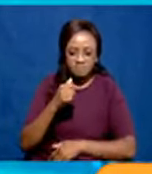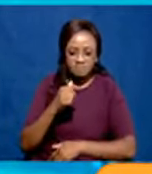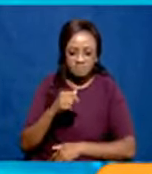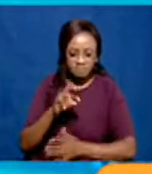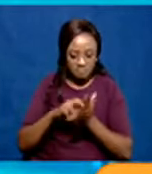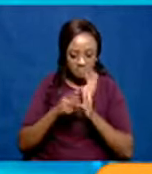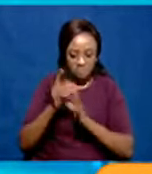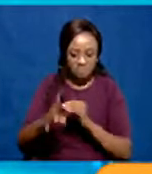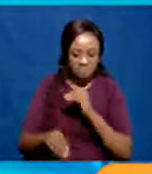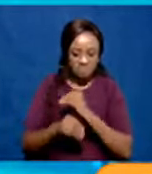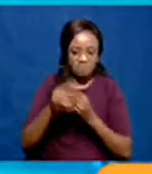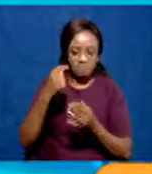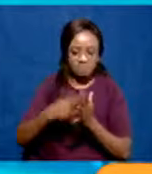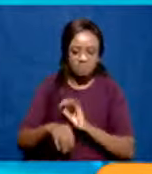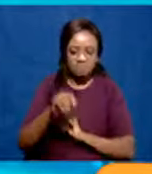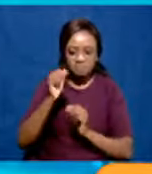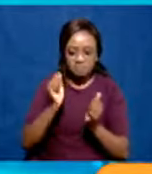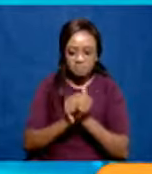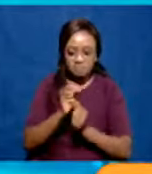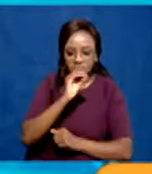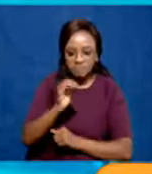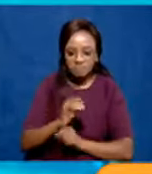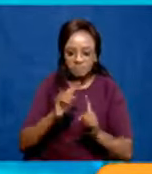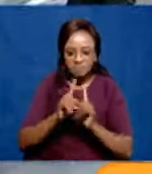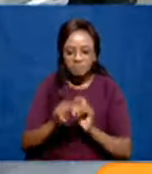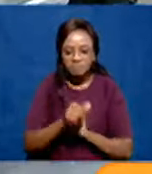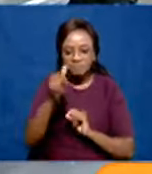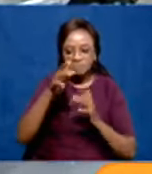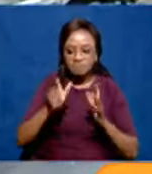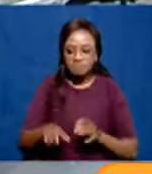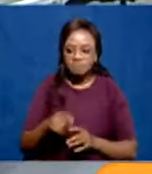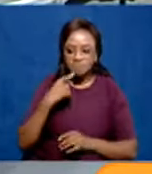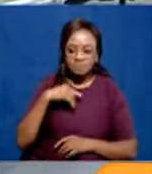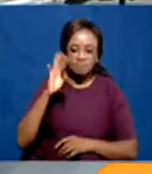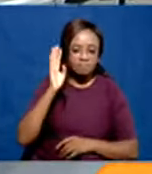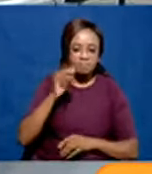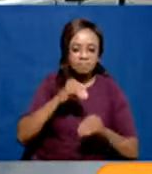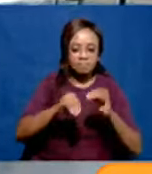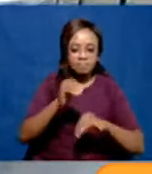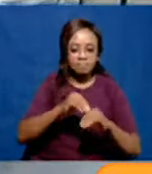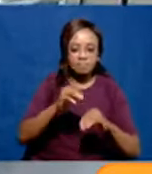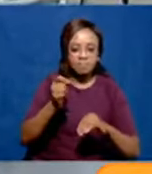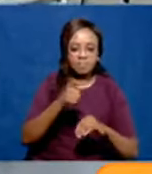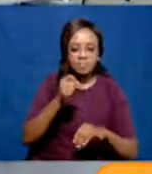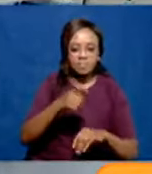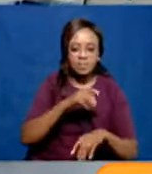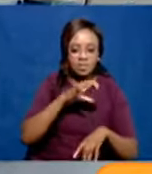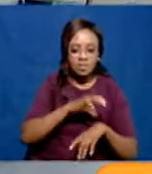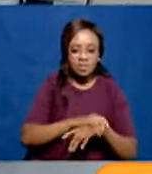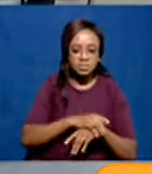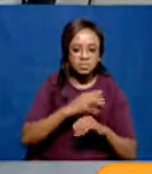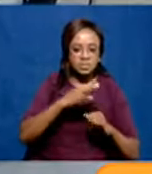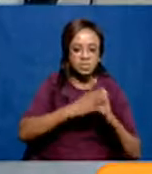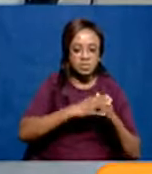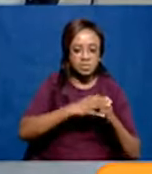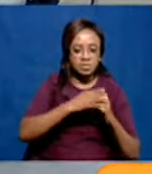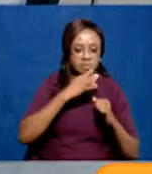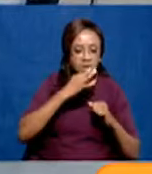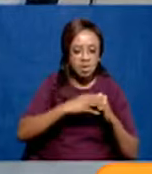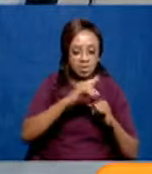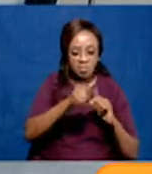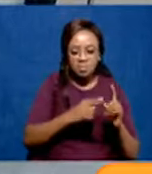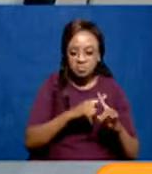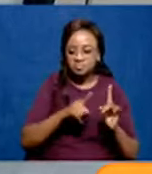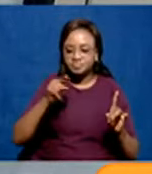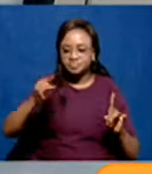10% of their total income. Whereas you had the person earning 100,000 is contributing 1,700 a month. Ideally, it should be the reverse. Those who